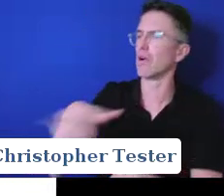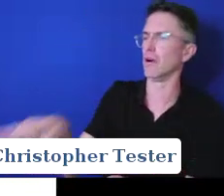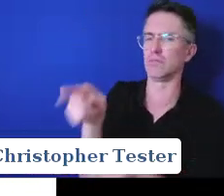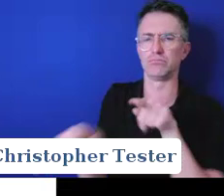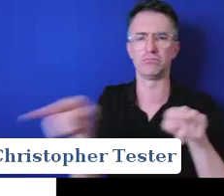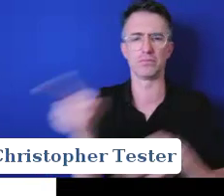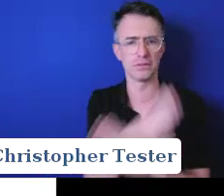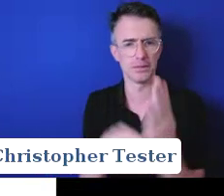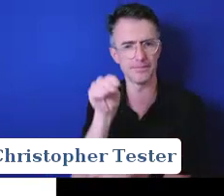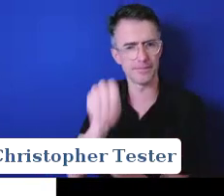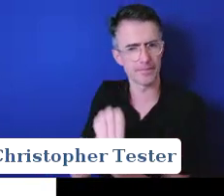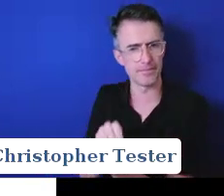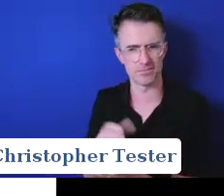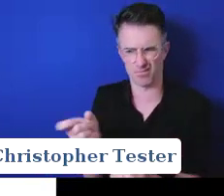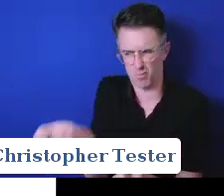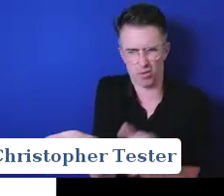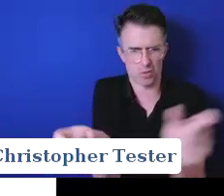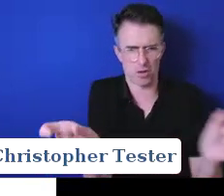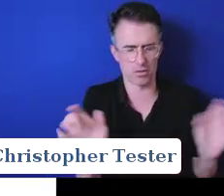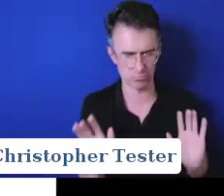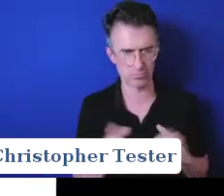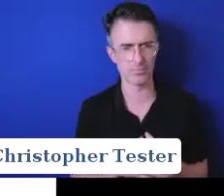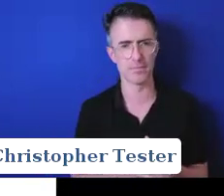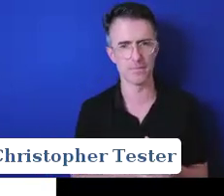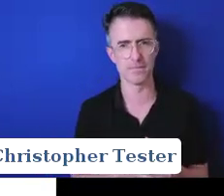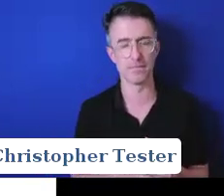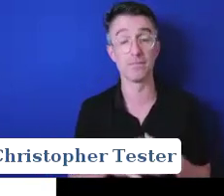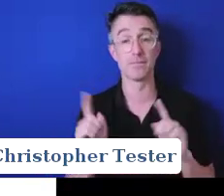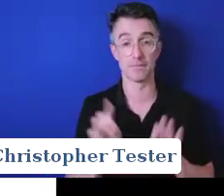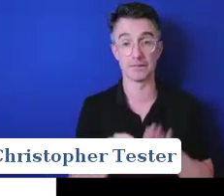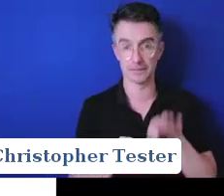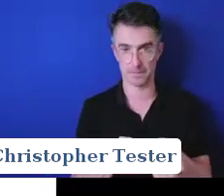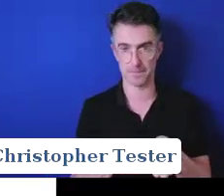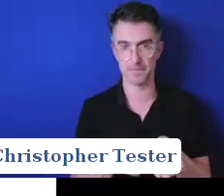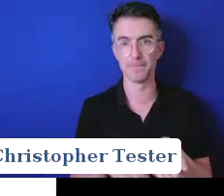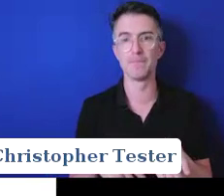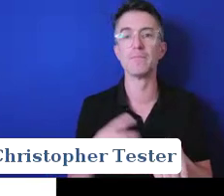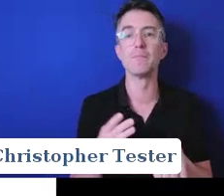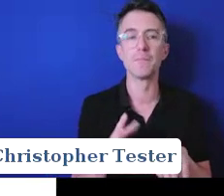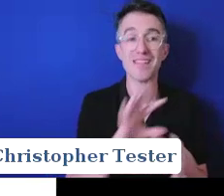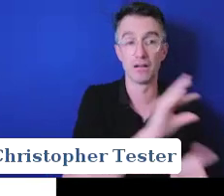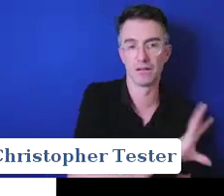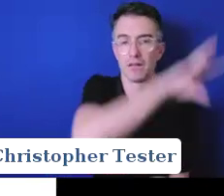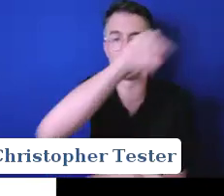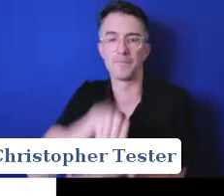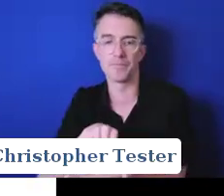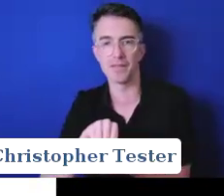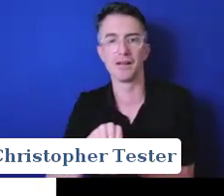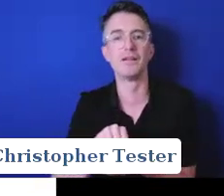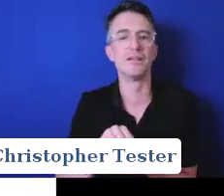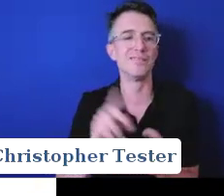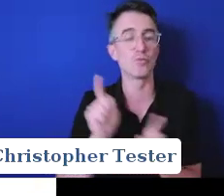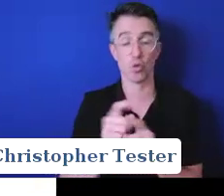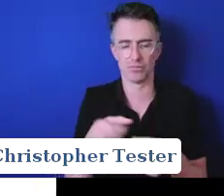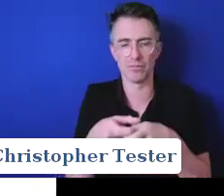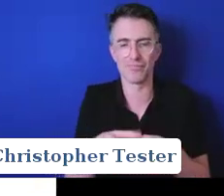those information will be sent to a provincial level. They will review and verify the